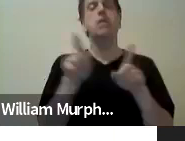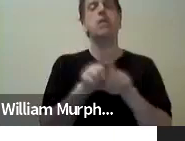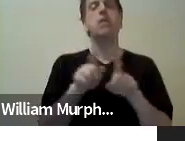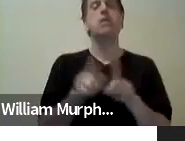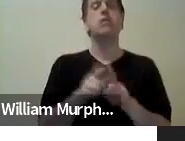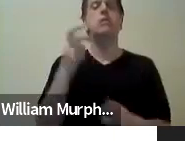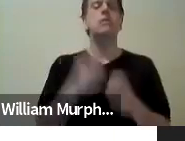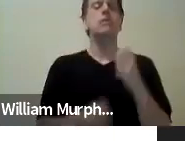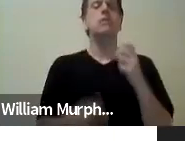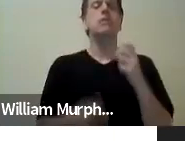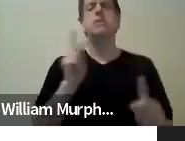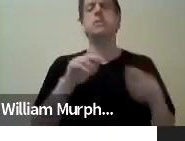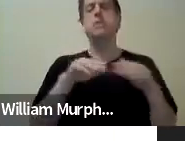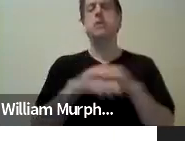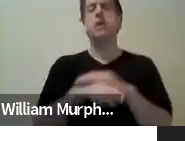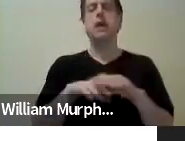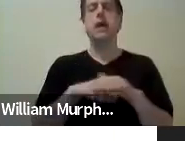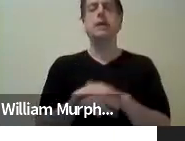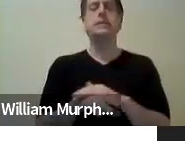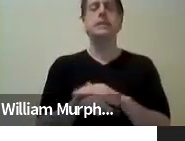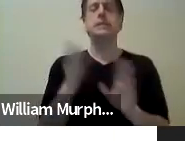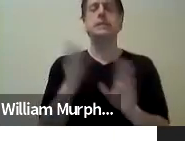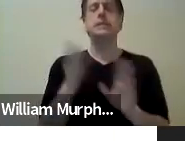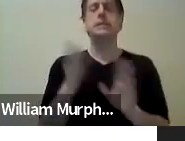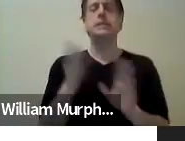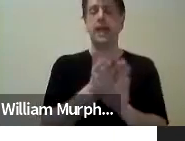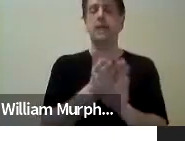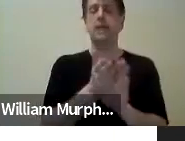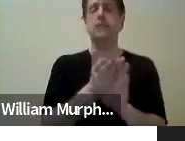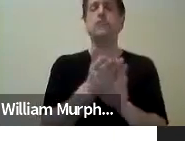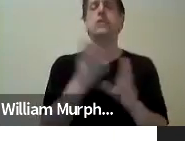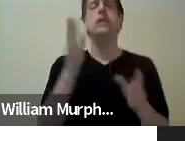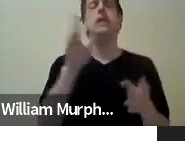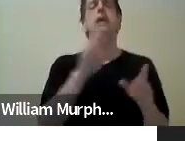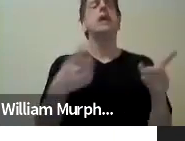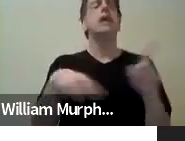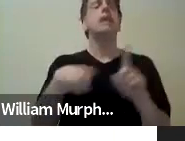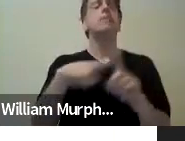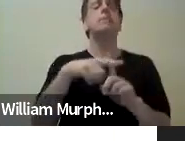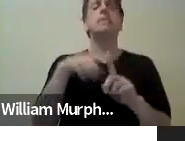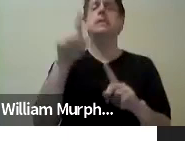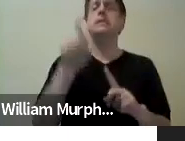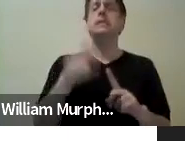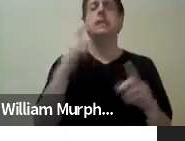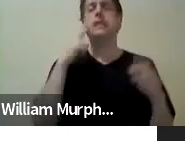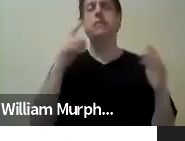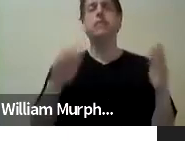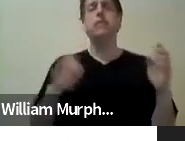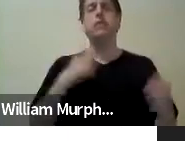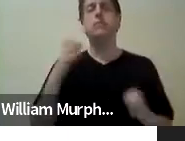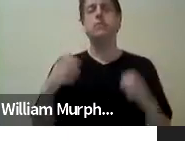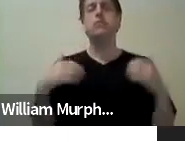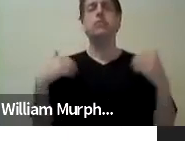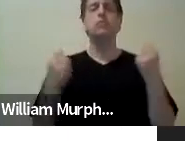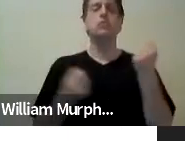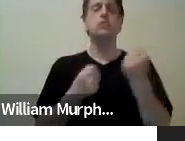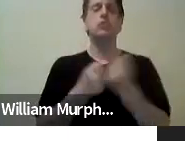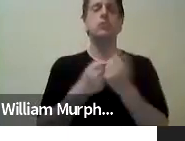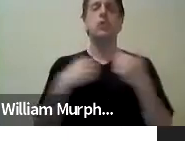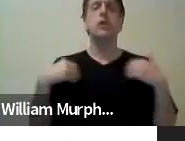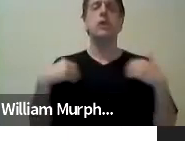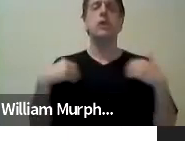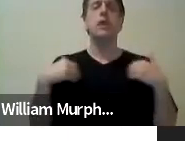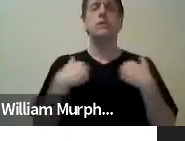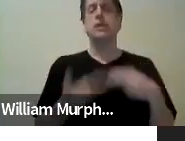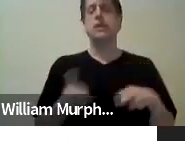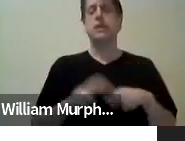accessing therapy and psychiatry, and the need for emotional support animals increasing because of worsened